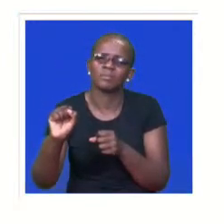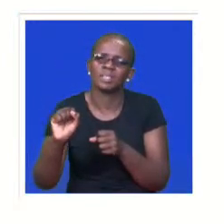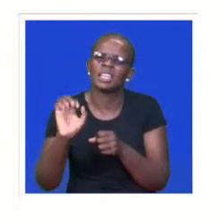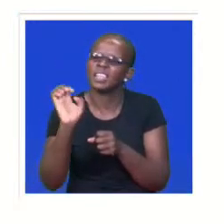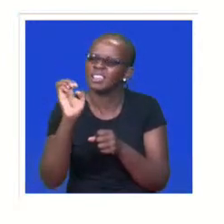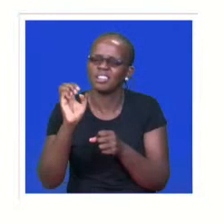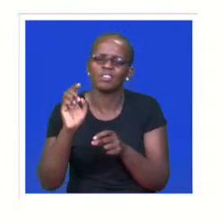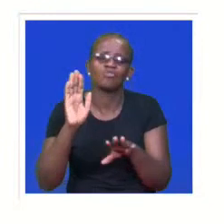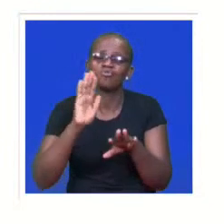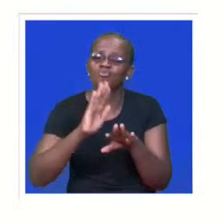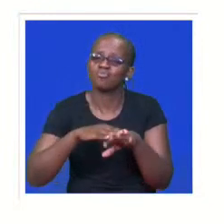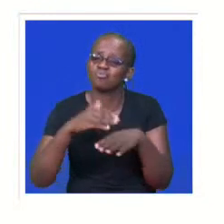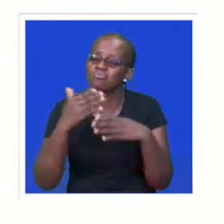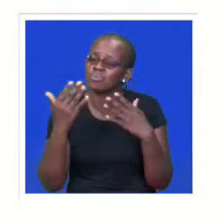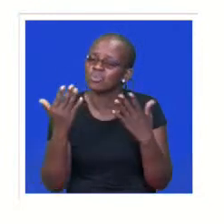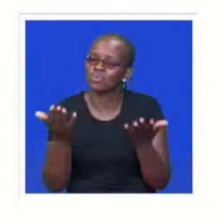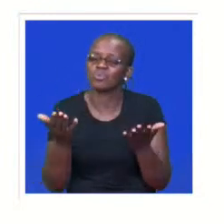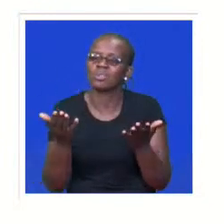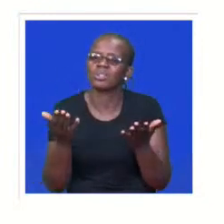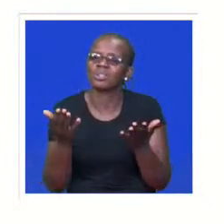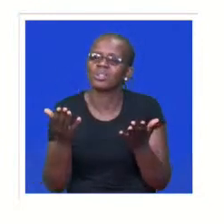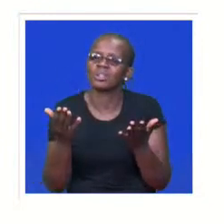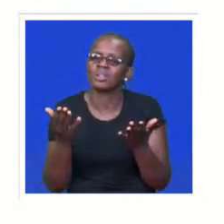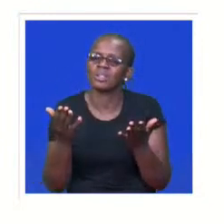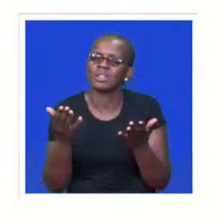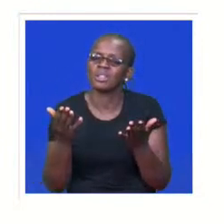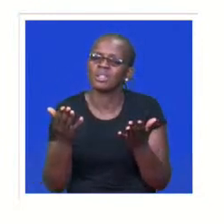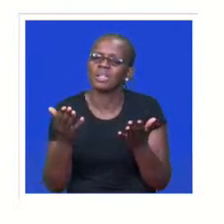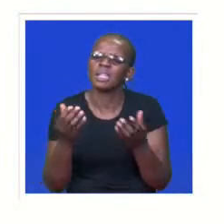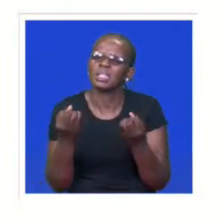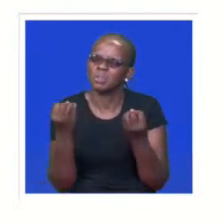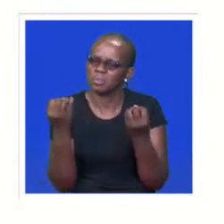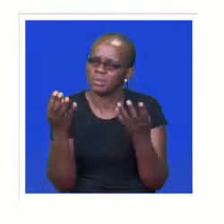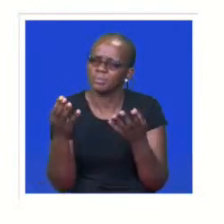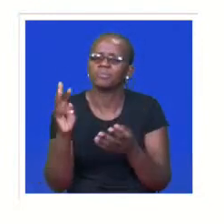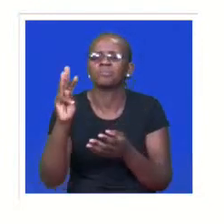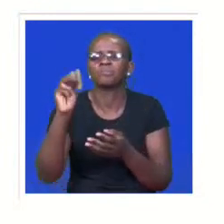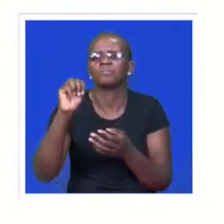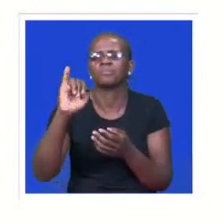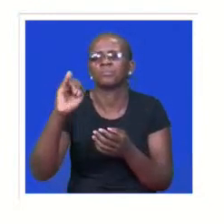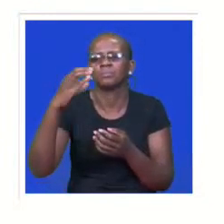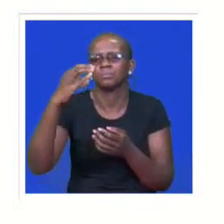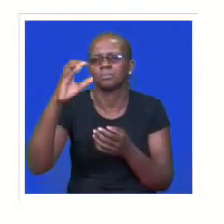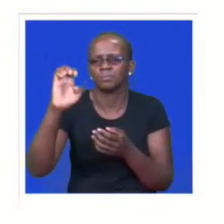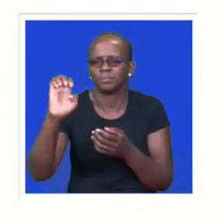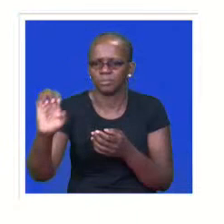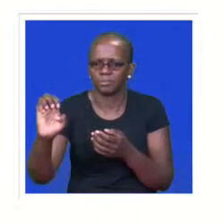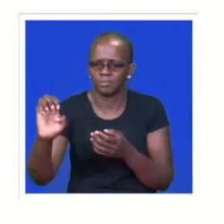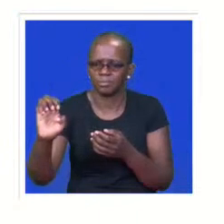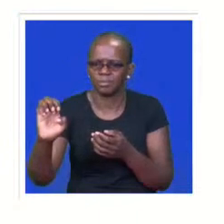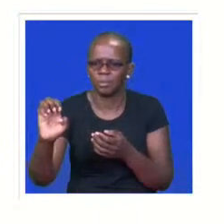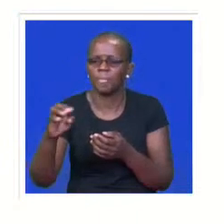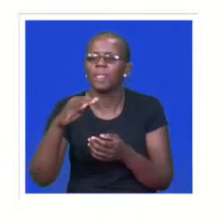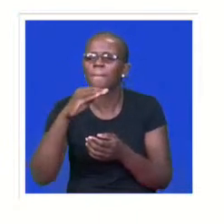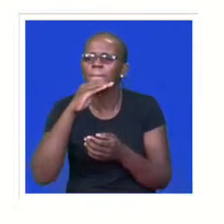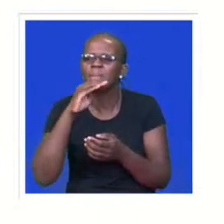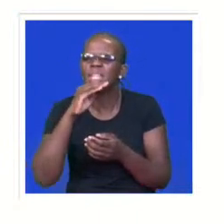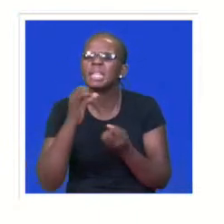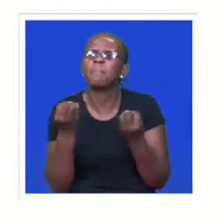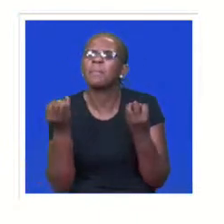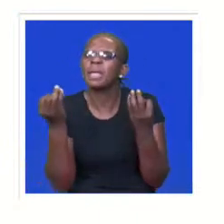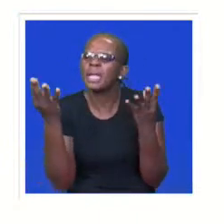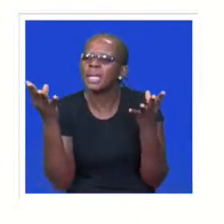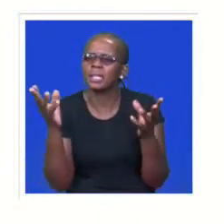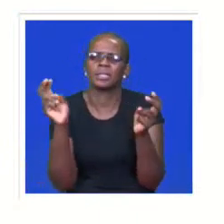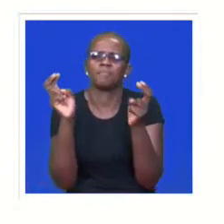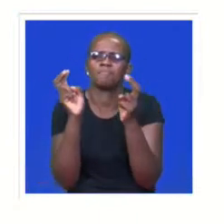of mouses, we have mice. So mice is the plural of mouse. So let us